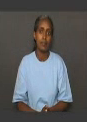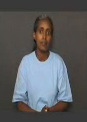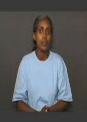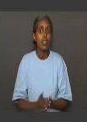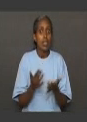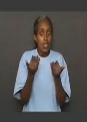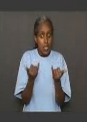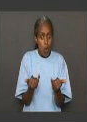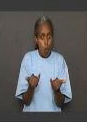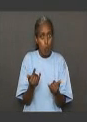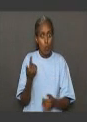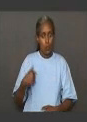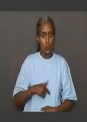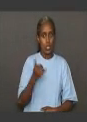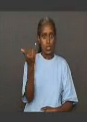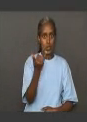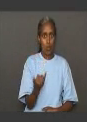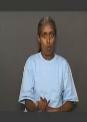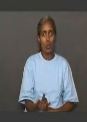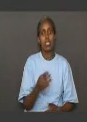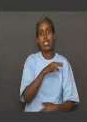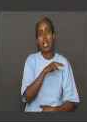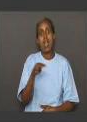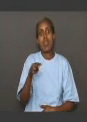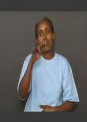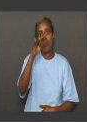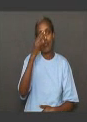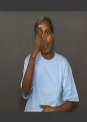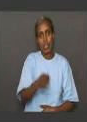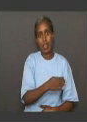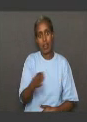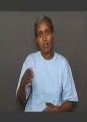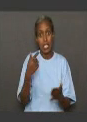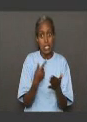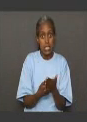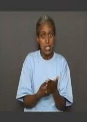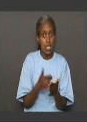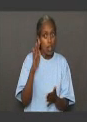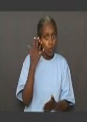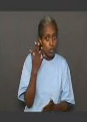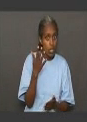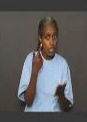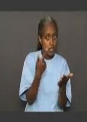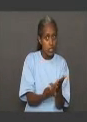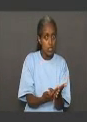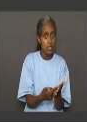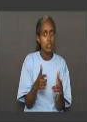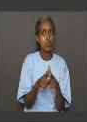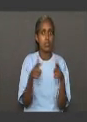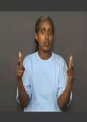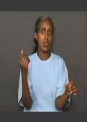Now we draw the line of our graph. If yours looks like this, great job!